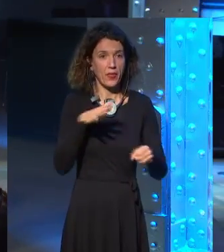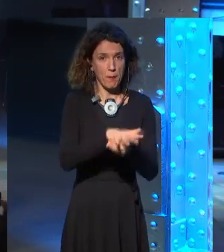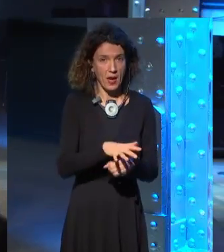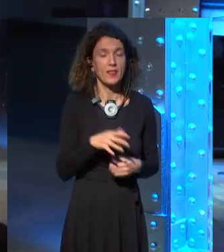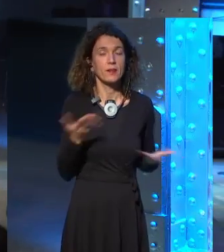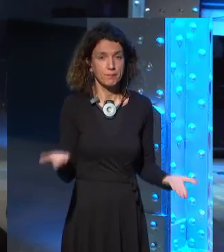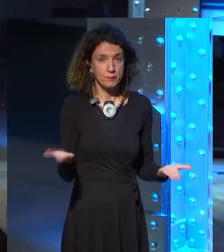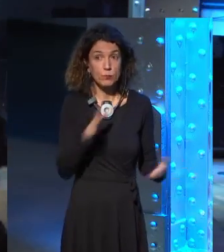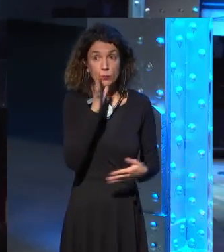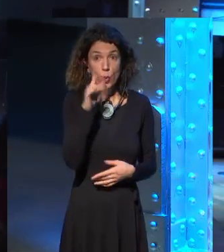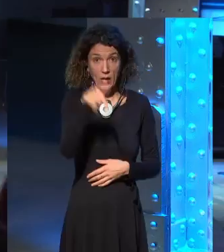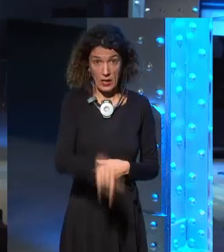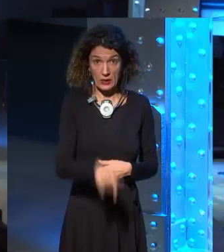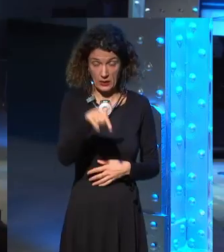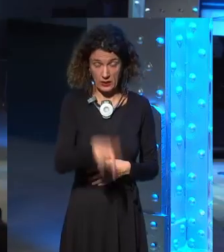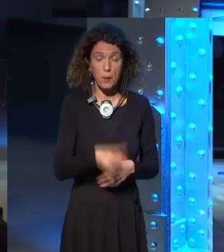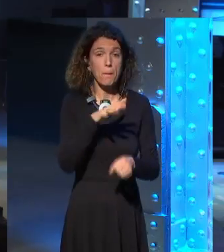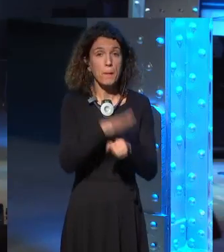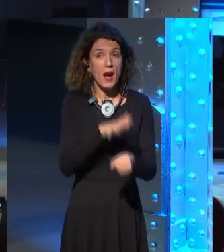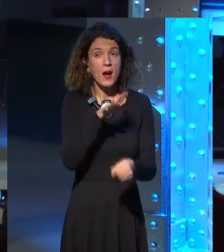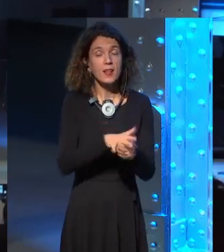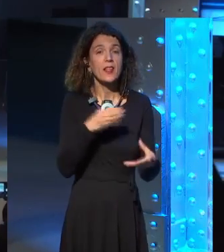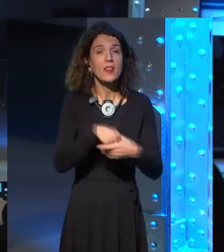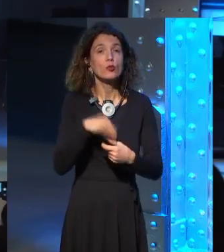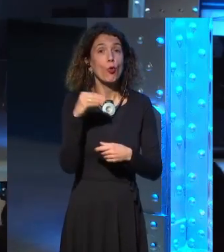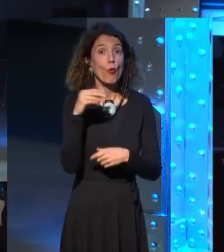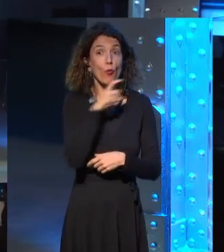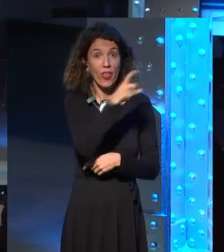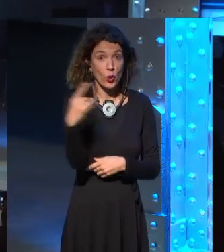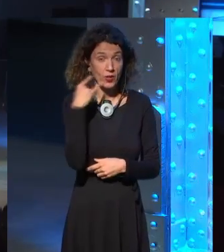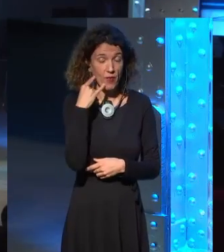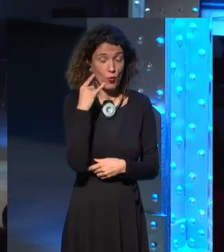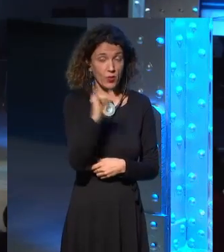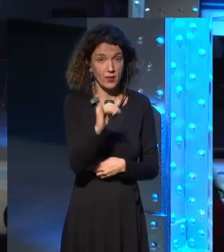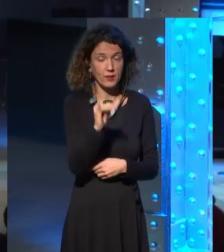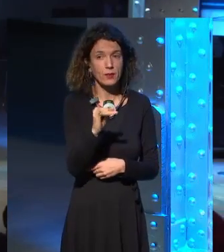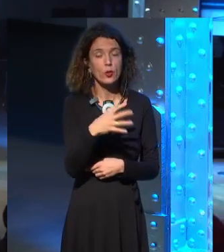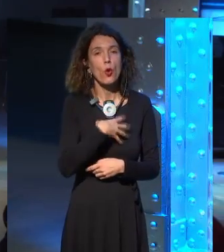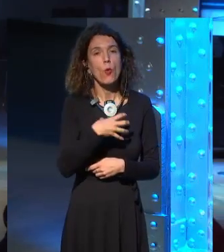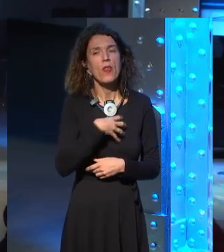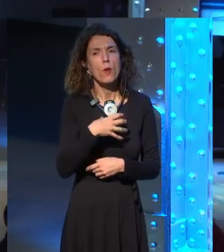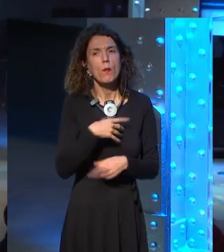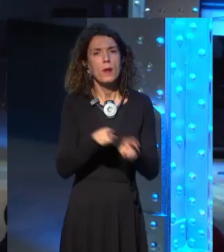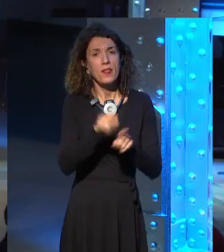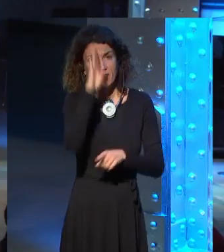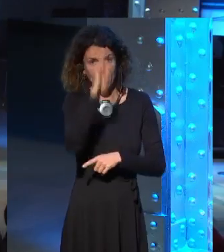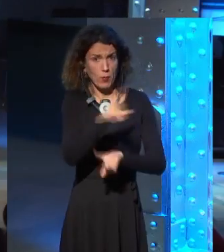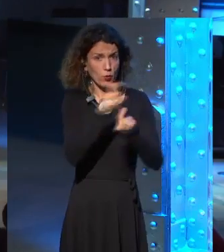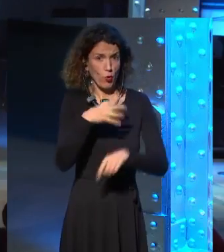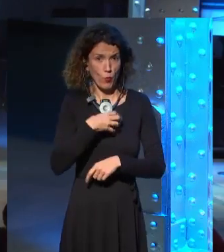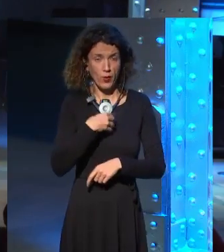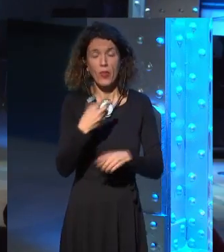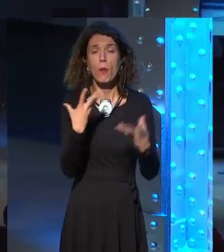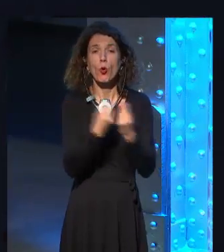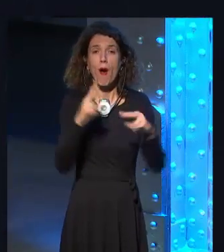interpreting at hand, which is going to make you happy too. And I'm asking you to tweet away, because on Tuesdays